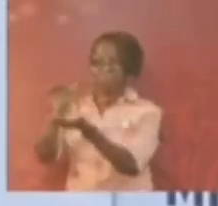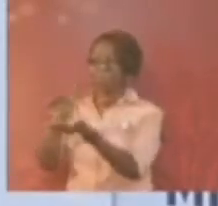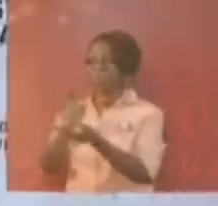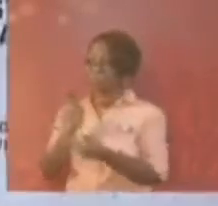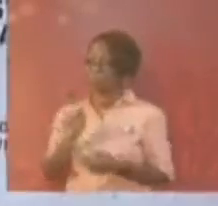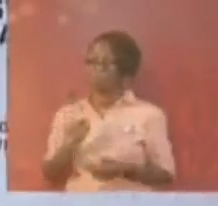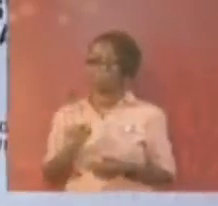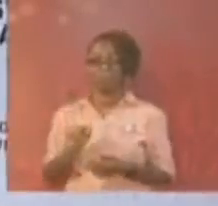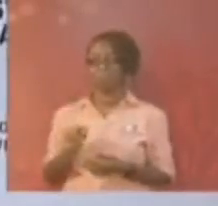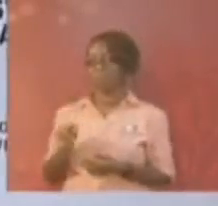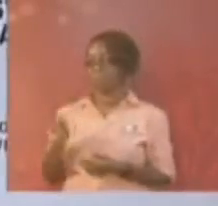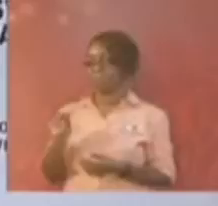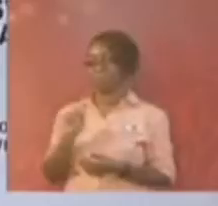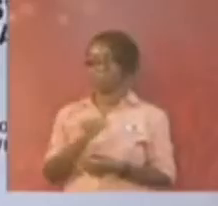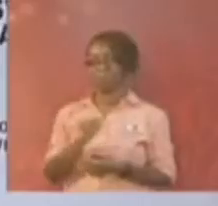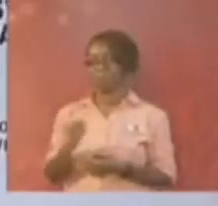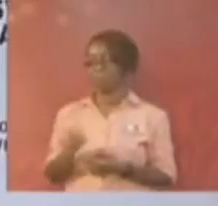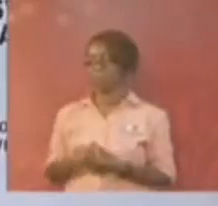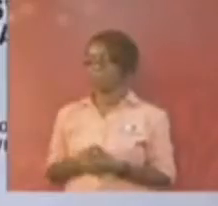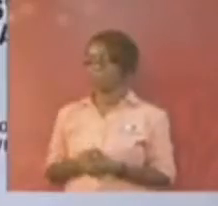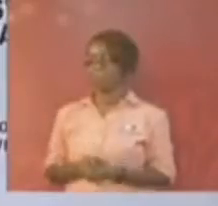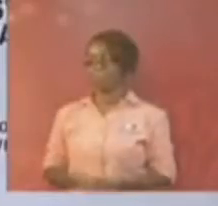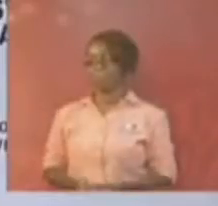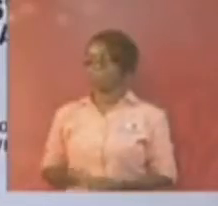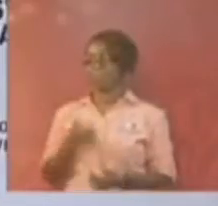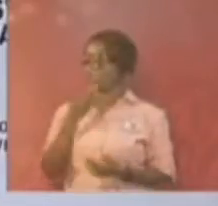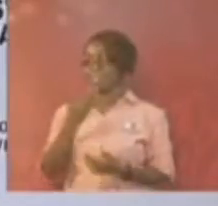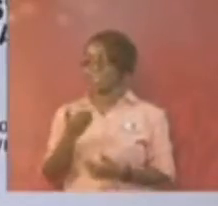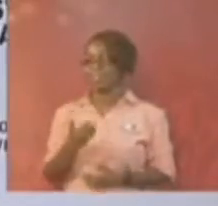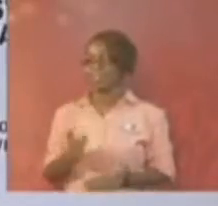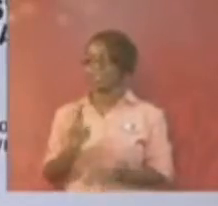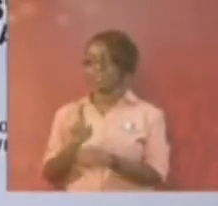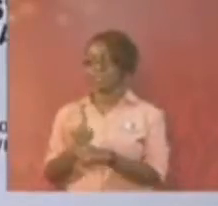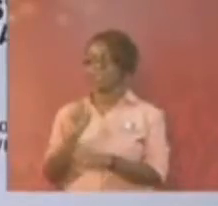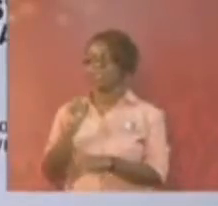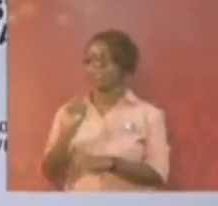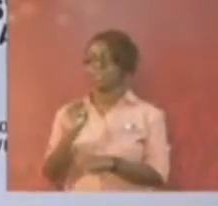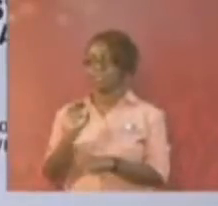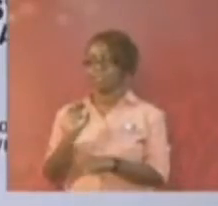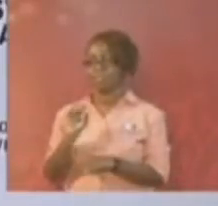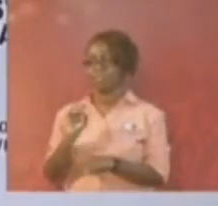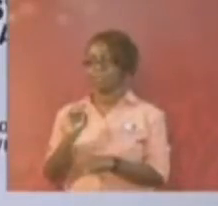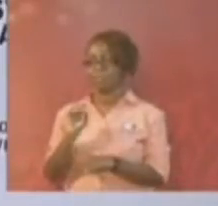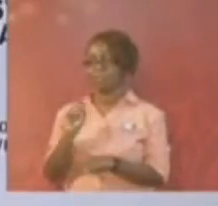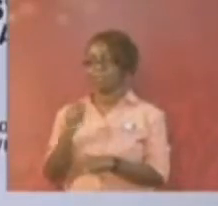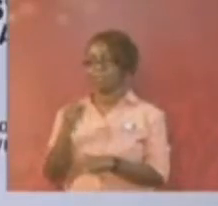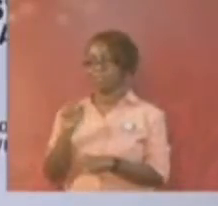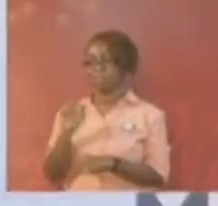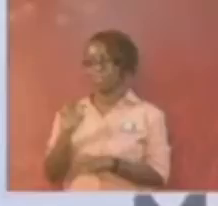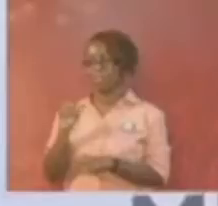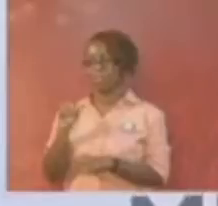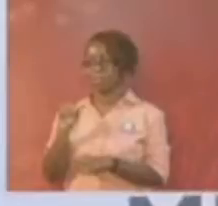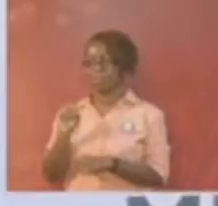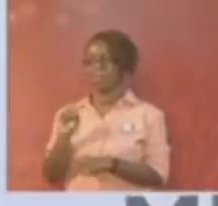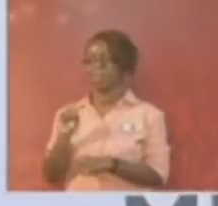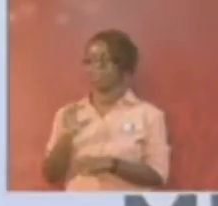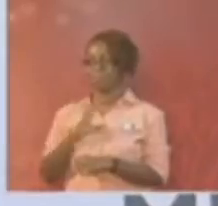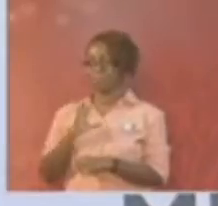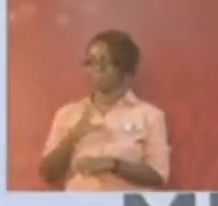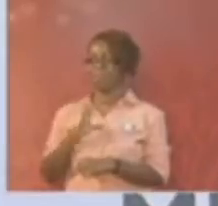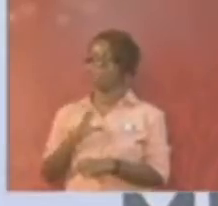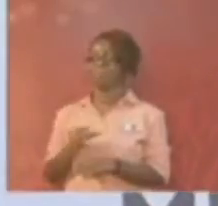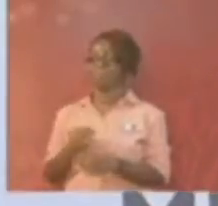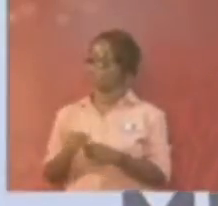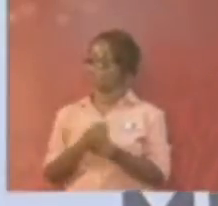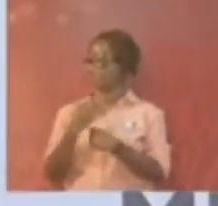Thank you. Thank you, Dr. Othello, for quite a comprehensive list of advice that you've given to us.